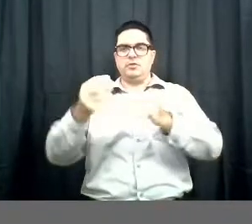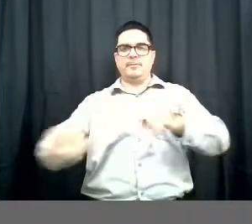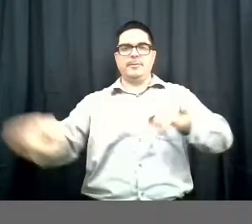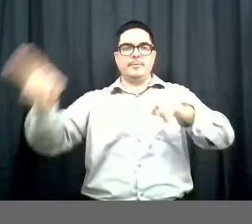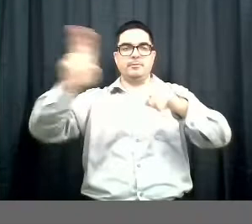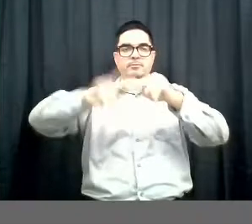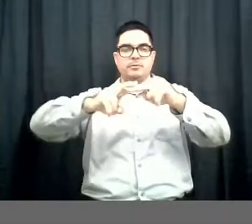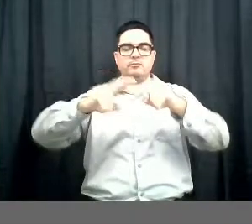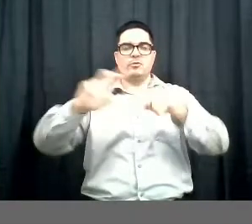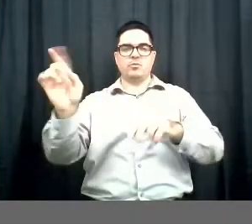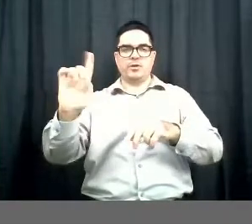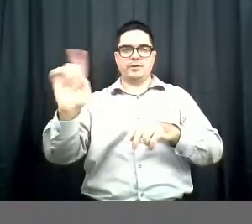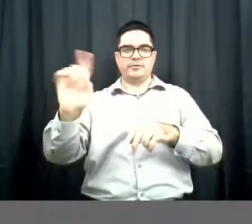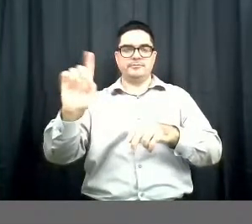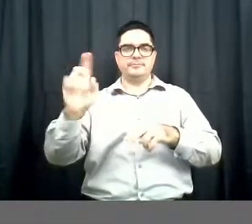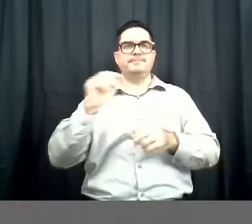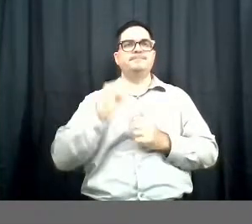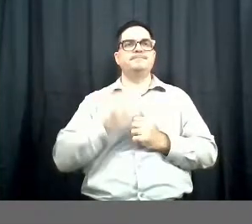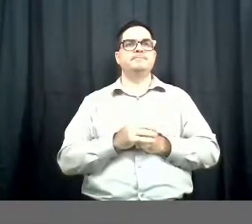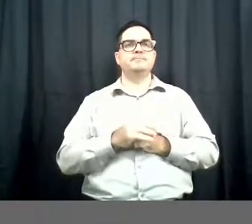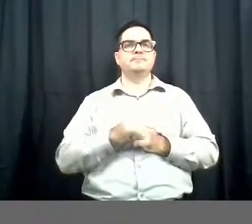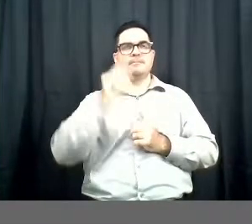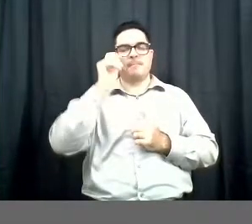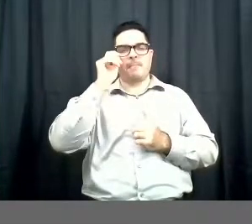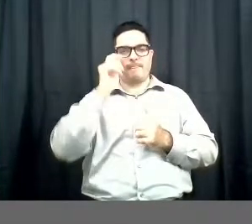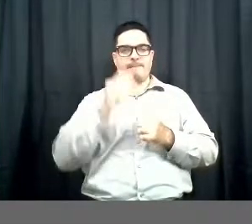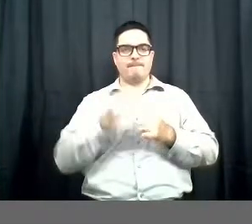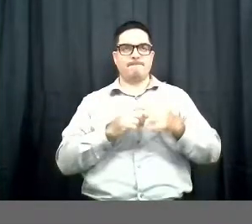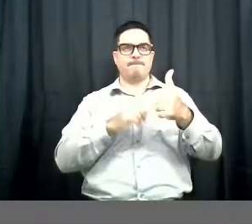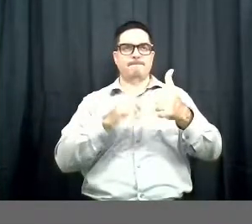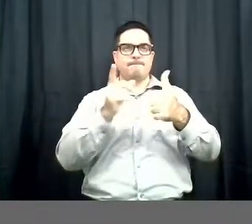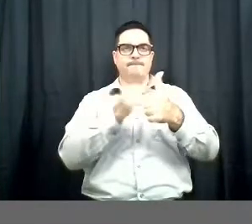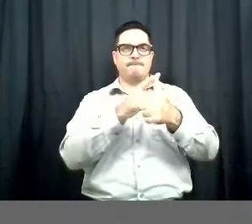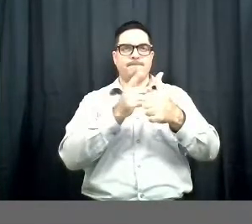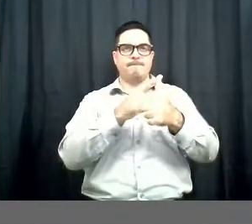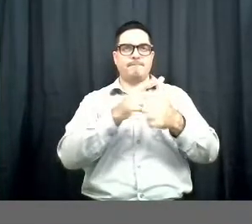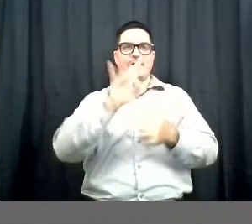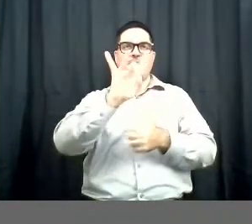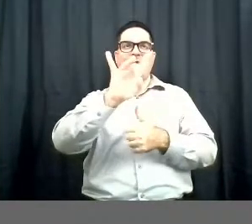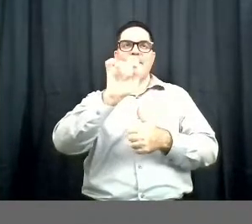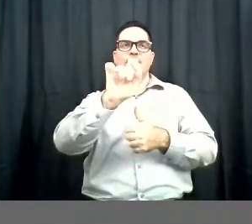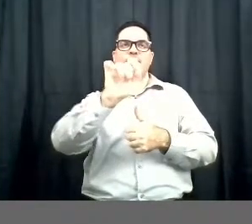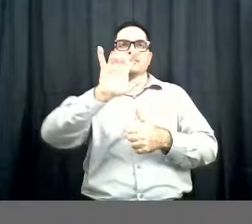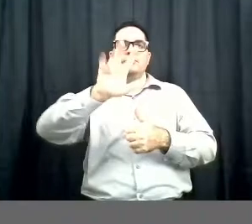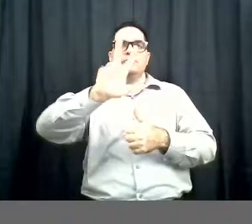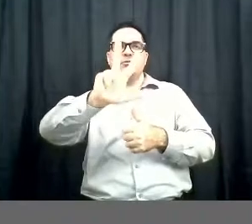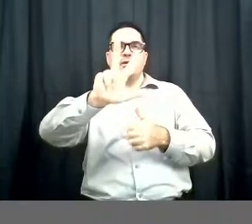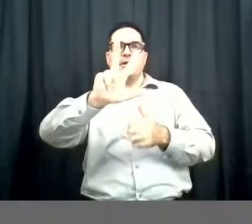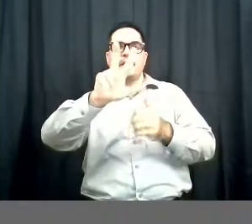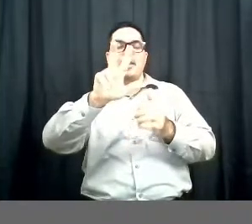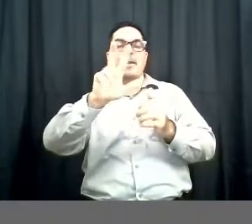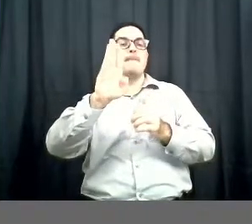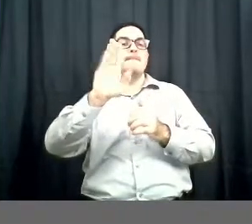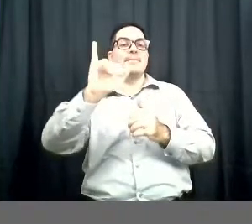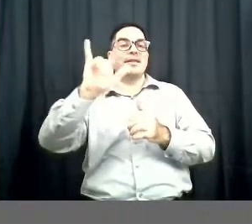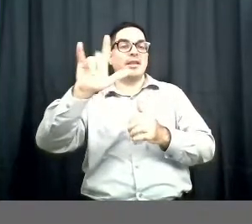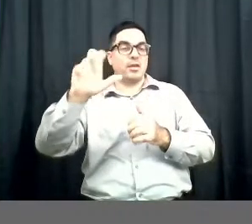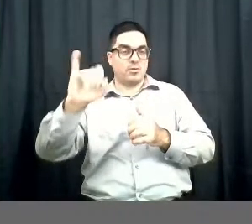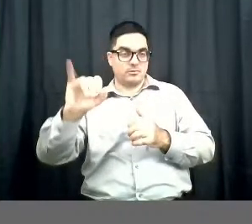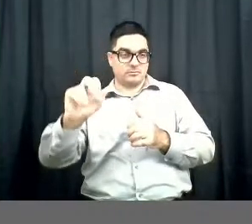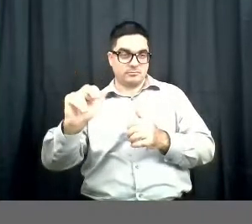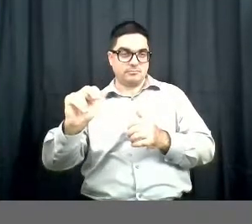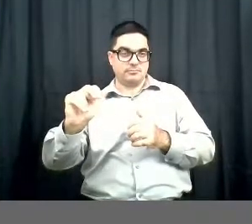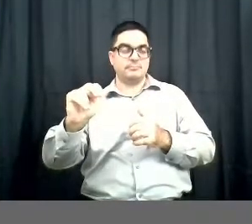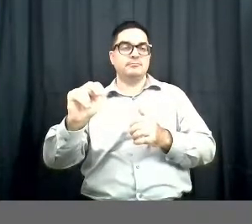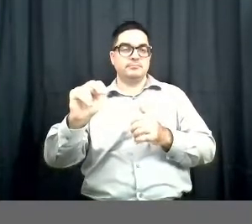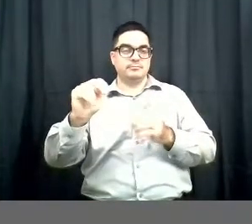come from. In aggregate, the cost could be as large as $8.3 billion over the next 30 years. And the way to pay for the